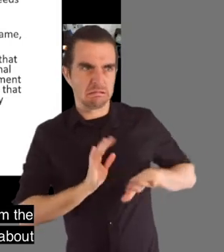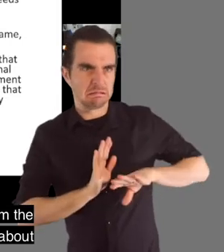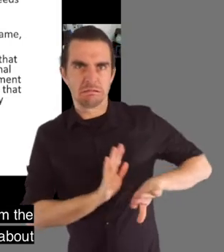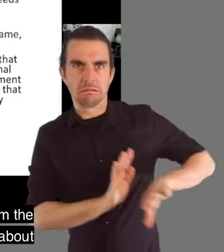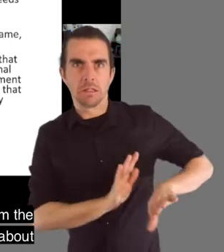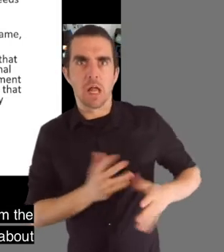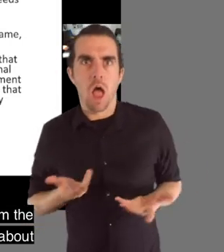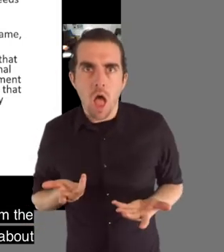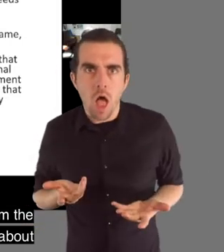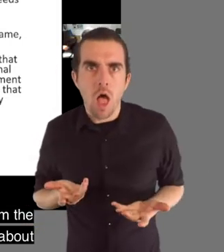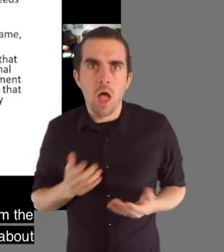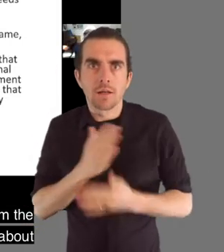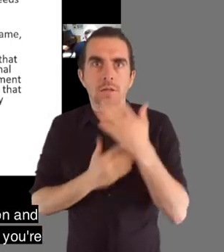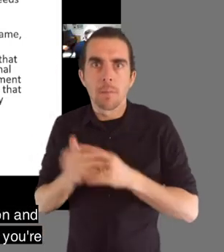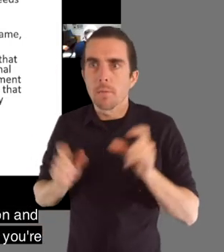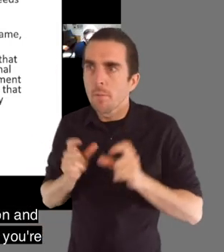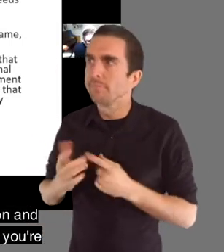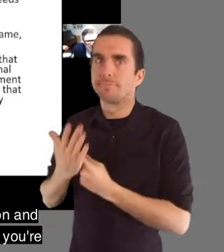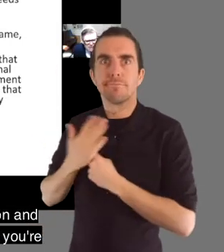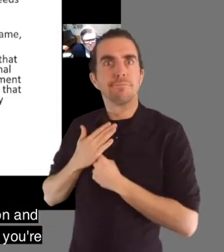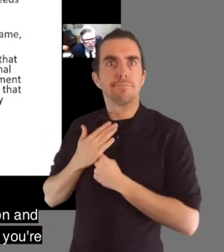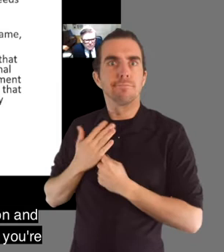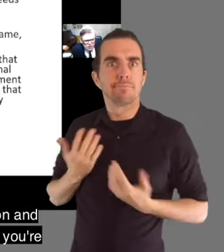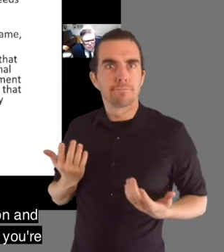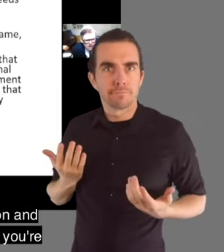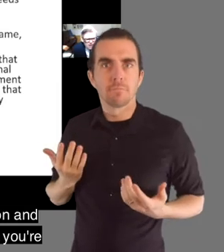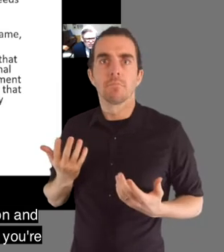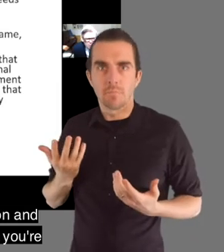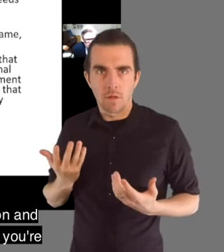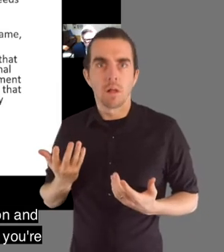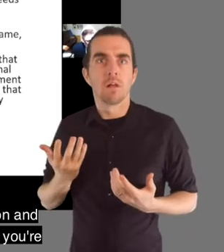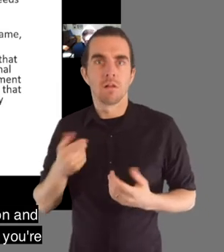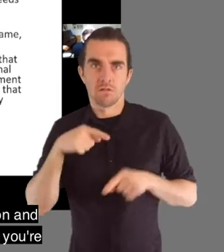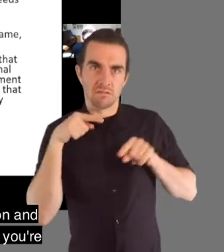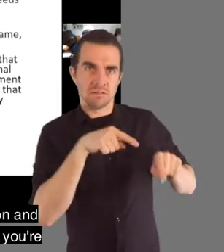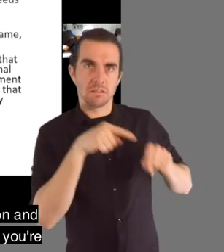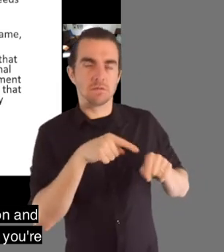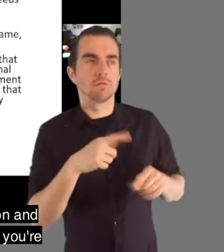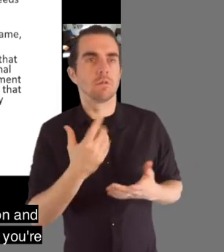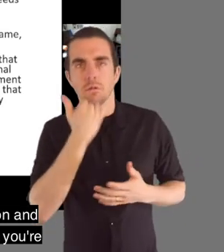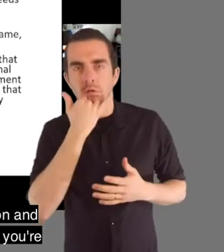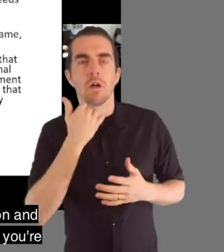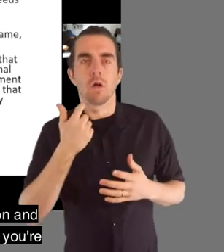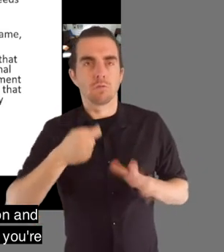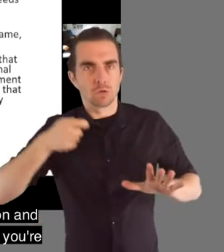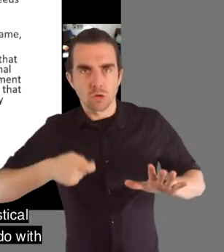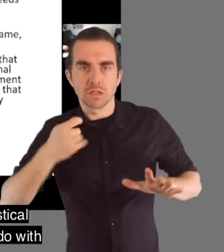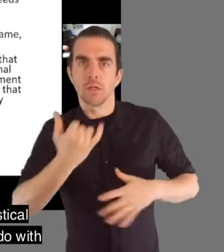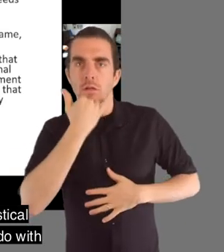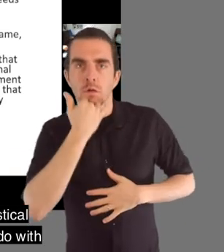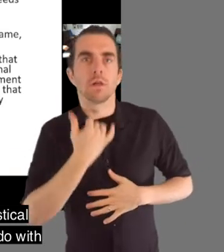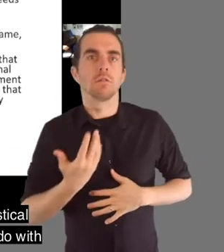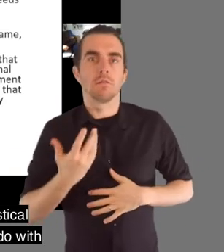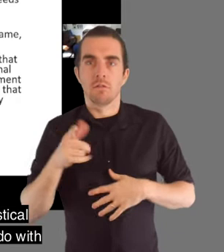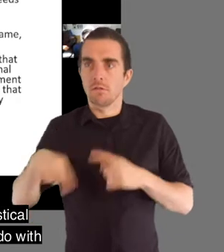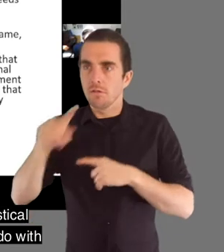as a whole. So it's really about blaming the victim of discrimination and prejudice and then saying, but you're like that